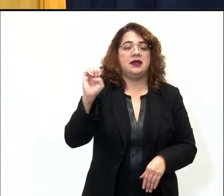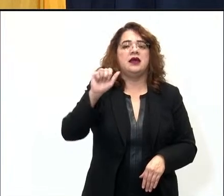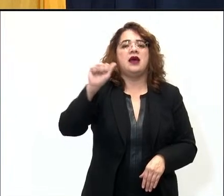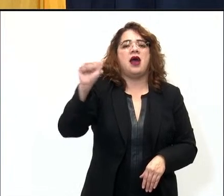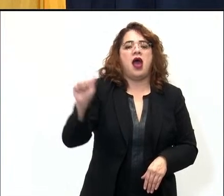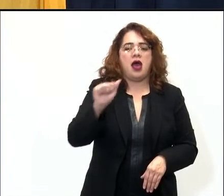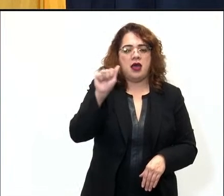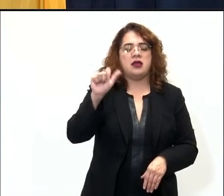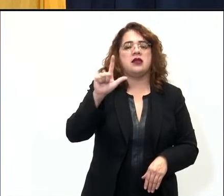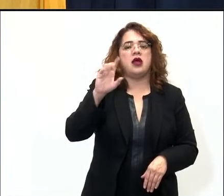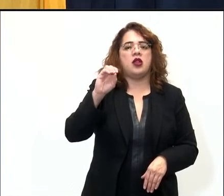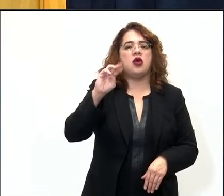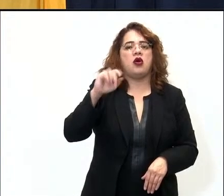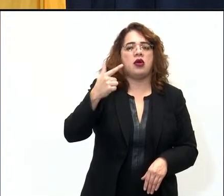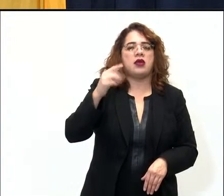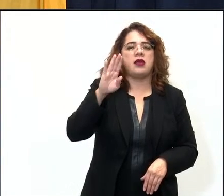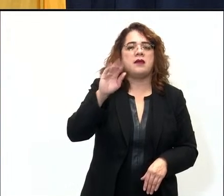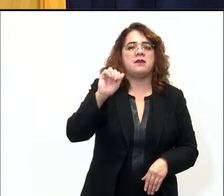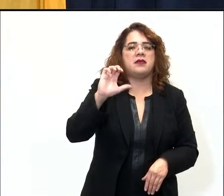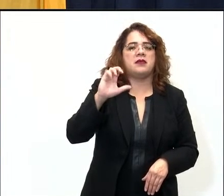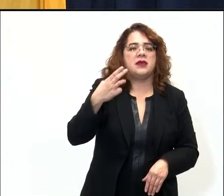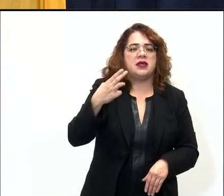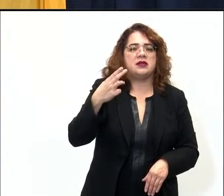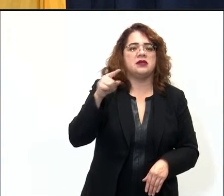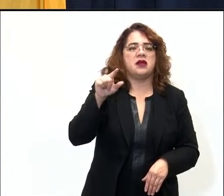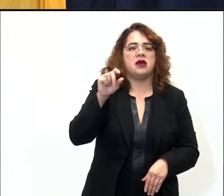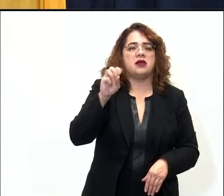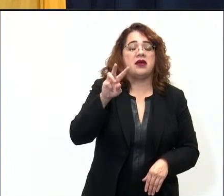at longbeach.gov, or you can call